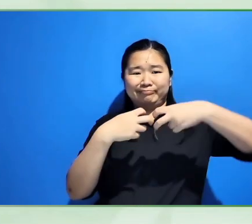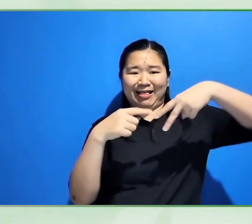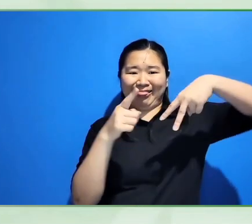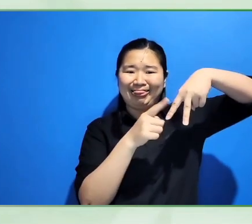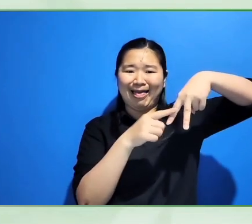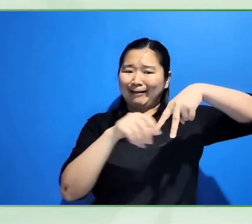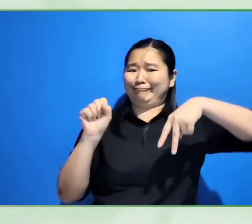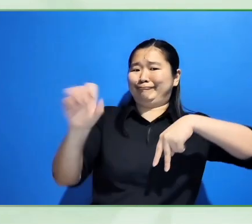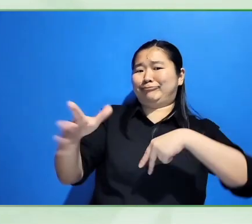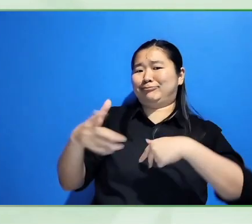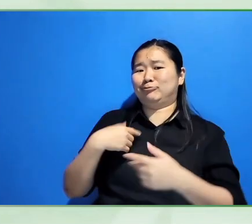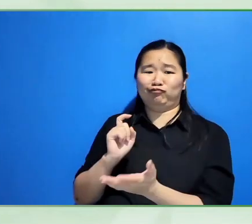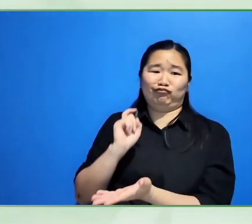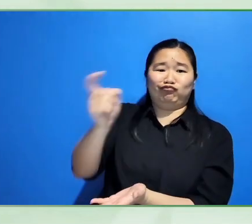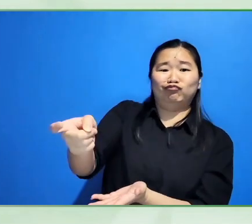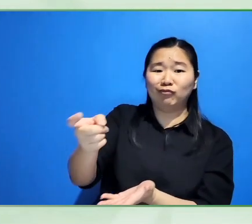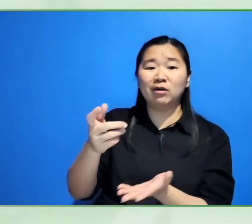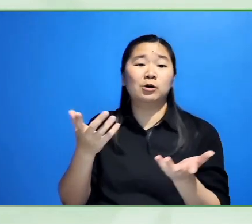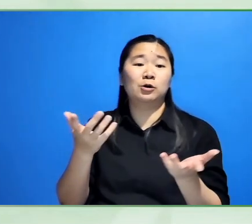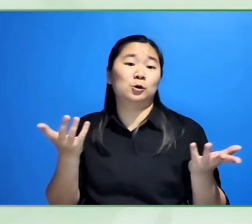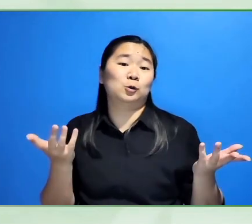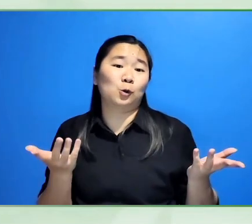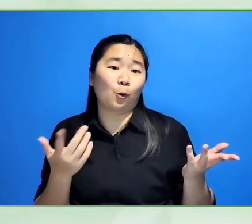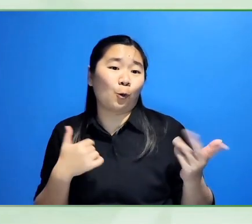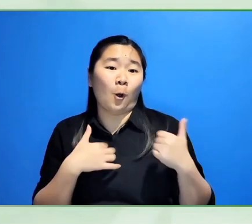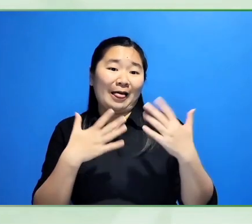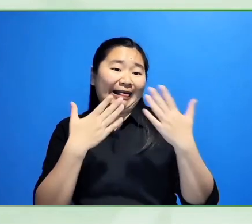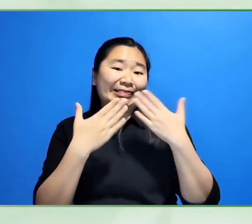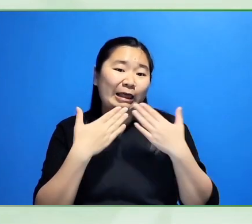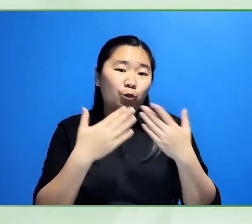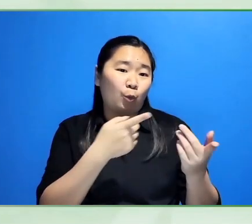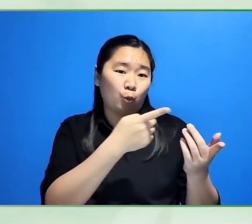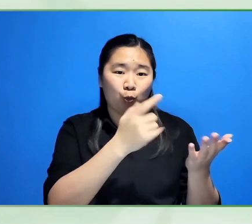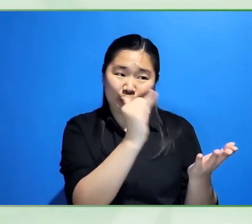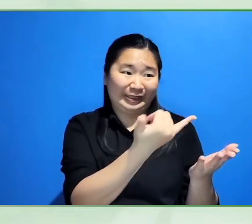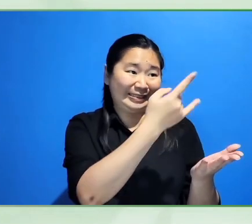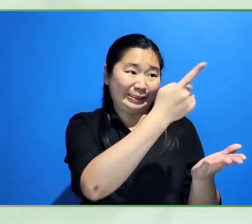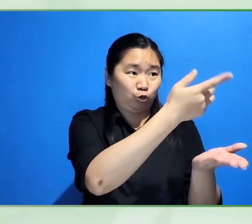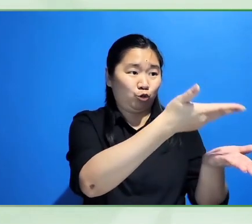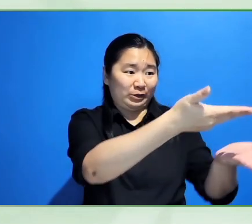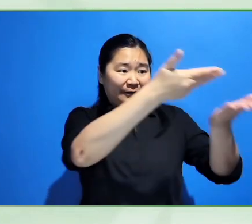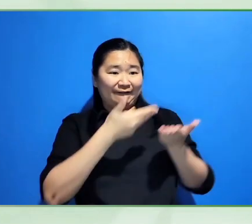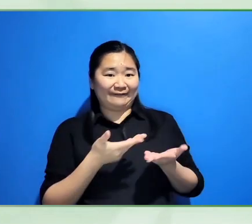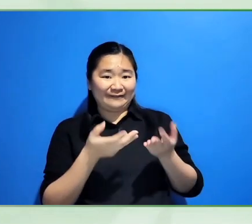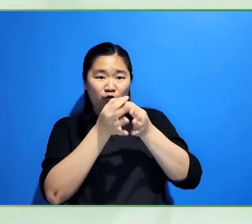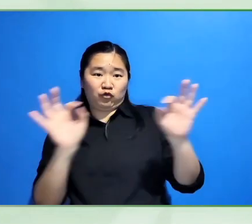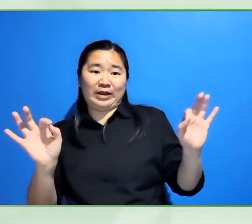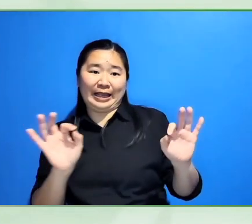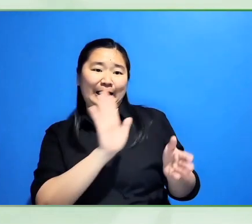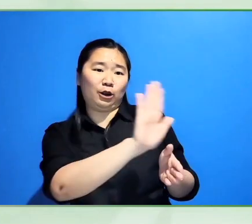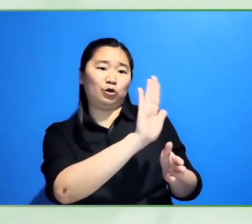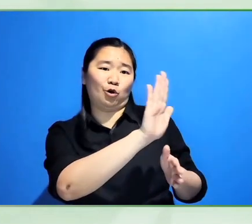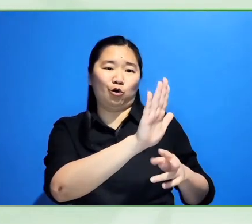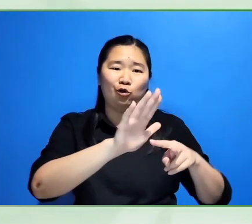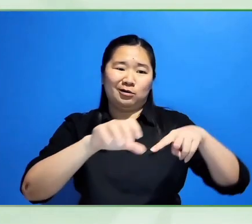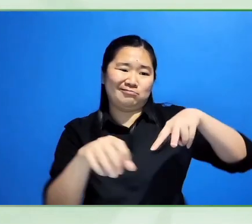the components that we got from that leg, but we are unable to list a value because technically once it's been used by